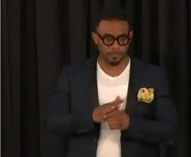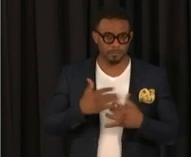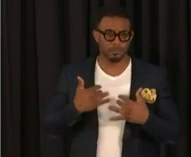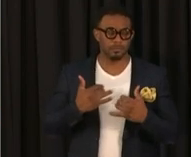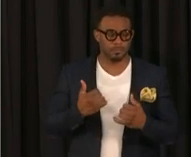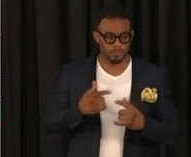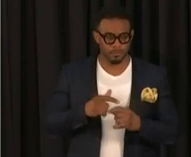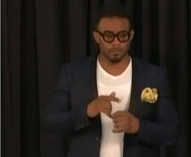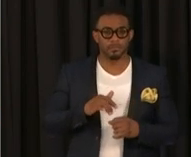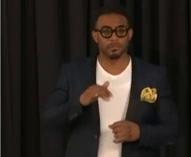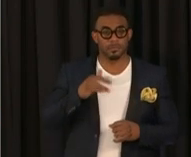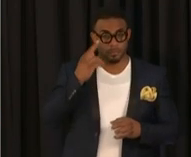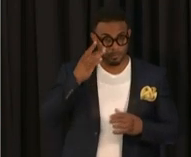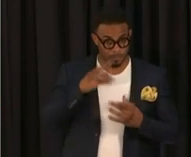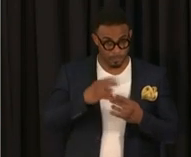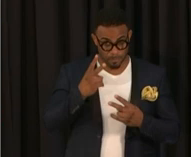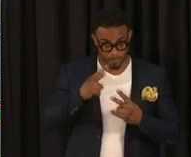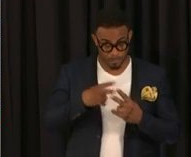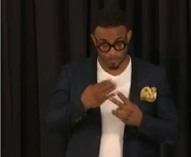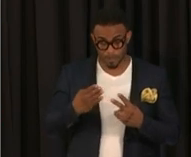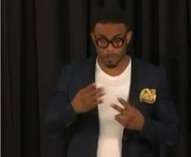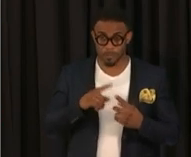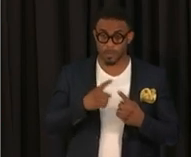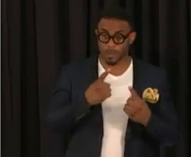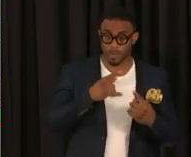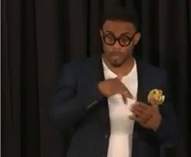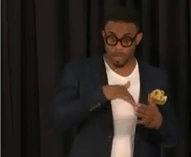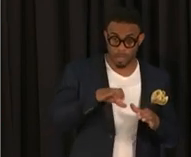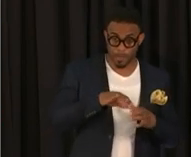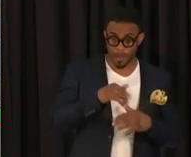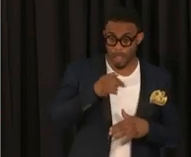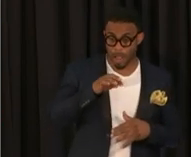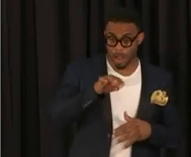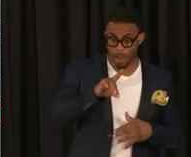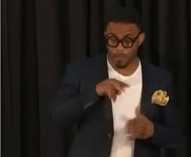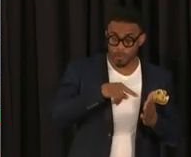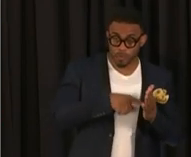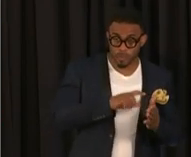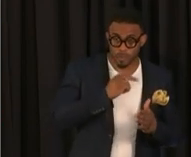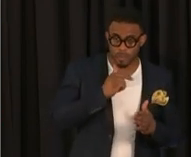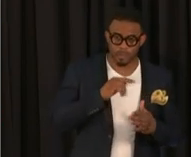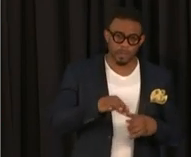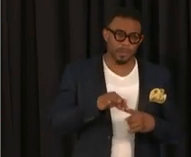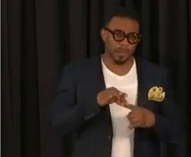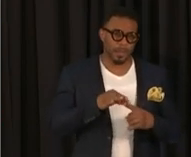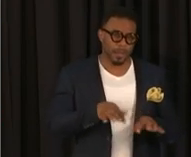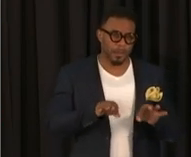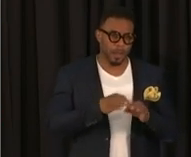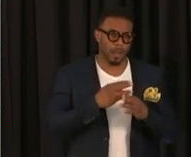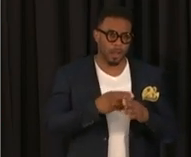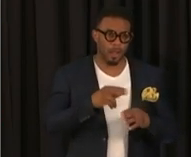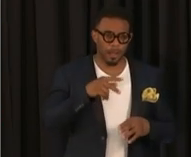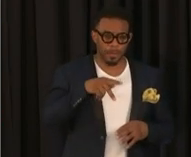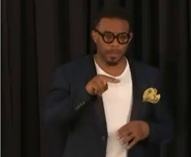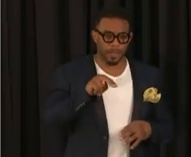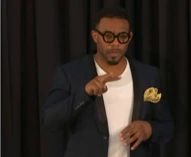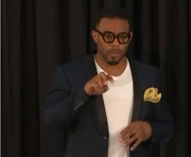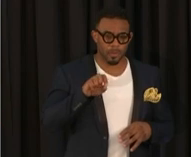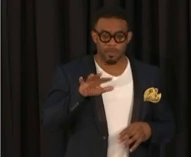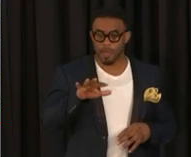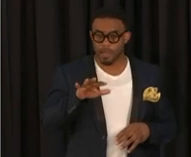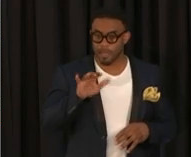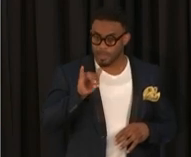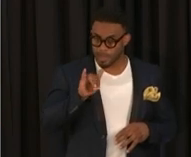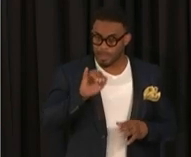COVID-19. And the reason that I say that is for two parts. There was a study done by Harvard that showed that there was a particular matter called